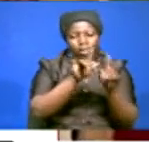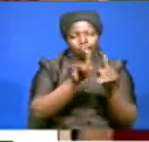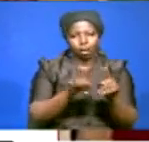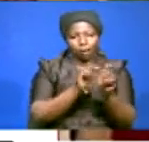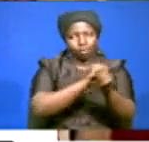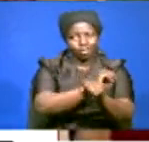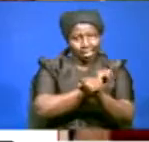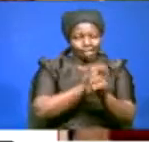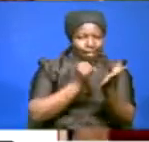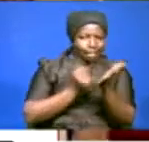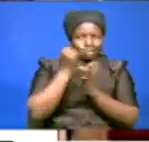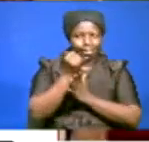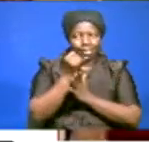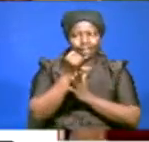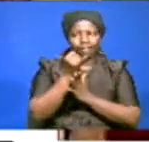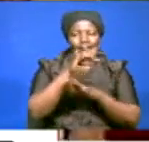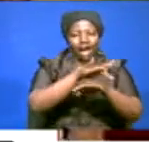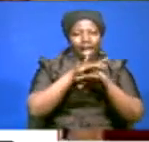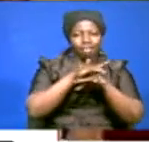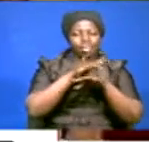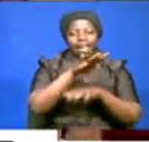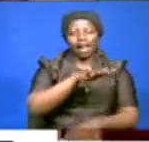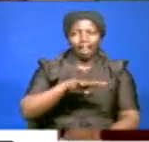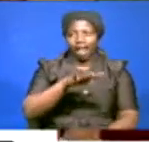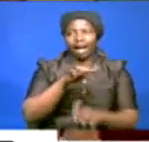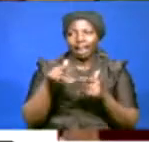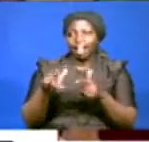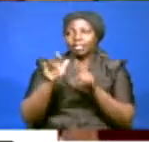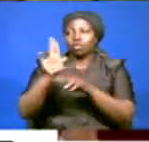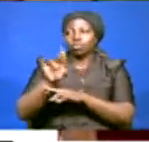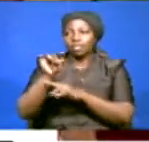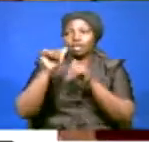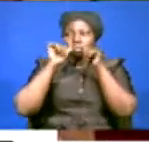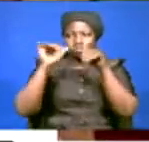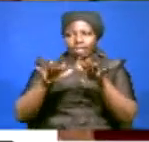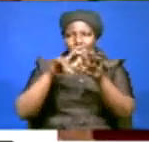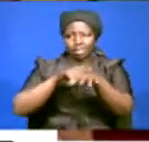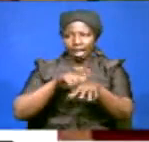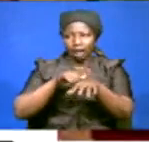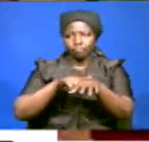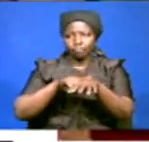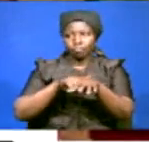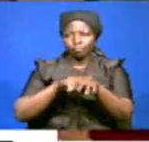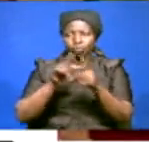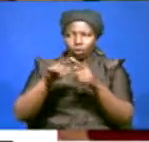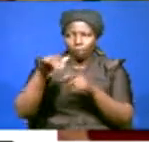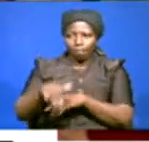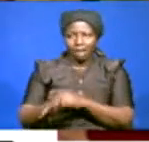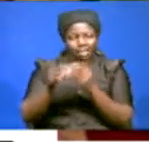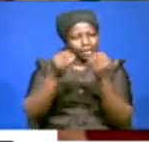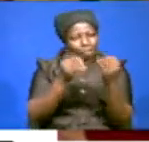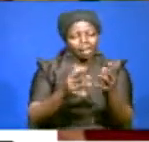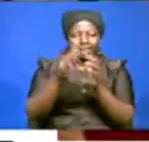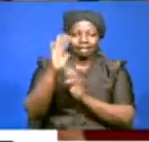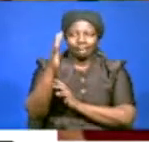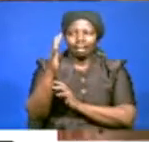of the Earth's ecosystem. Let us therefore use this blessed season of abundant rain to plant as many tree